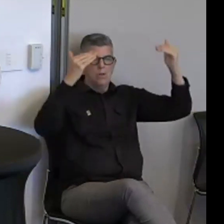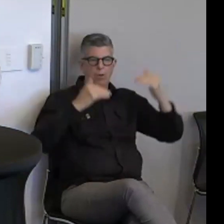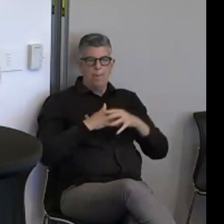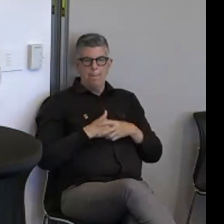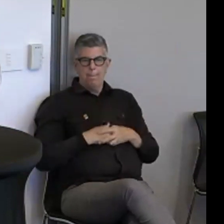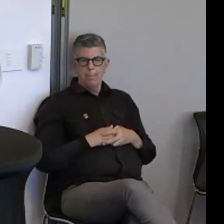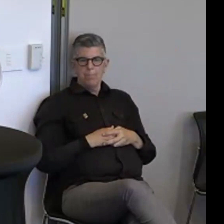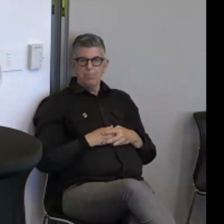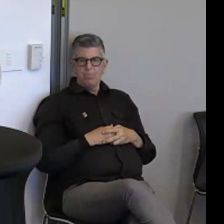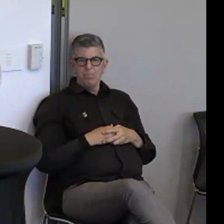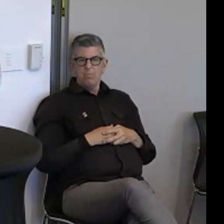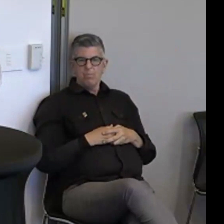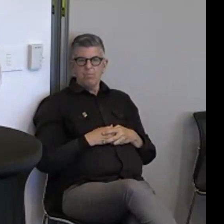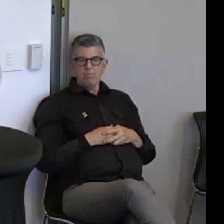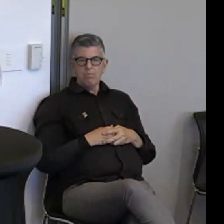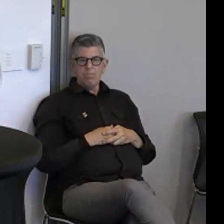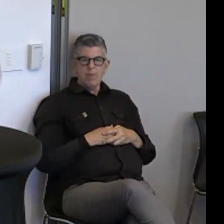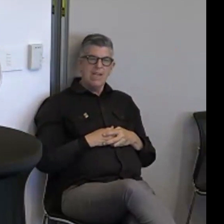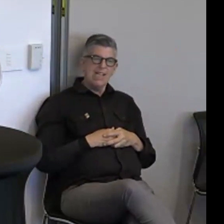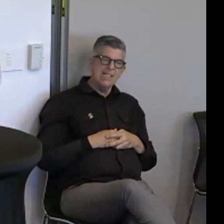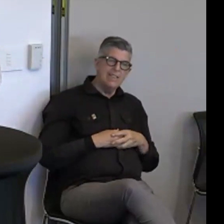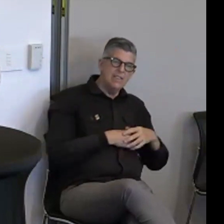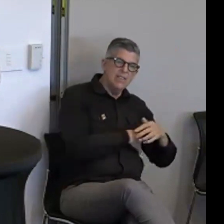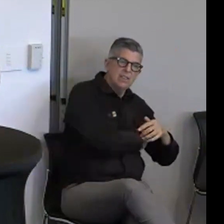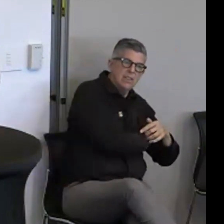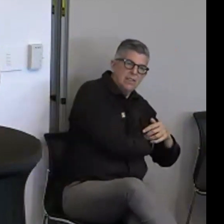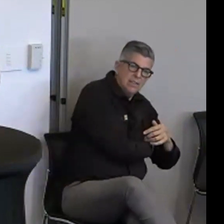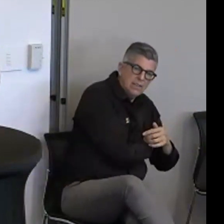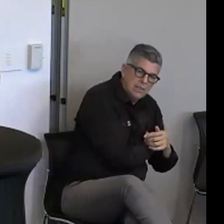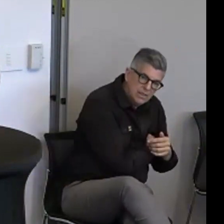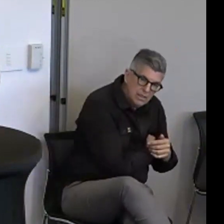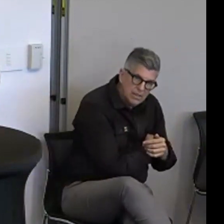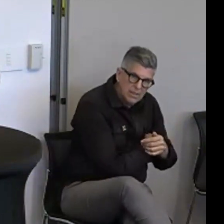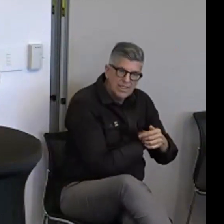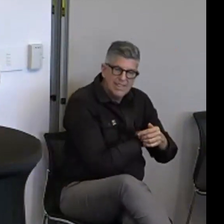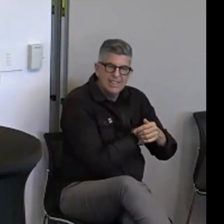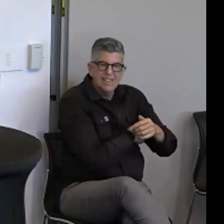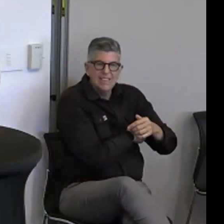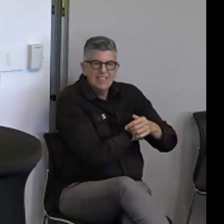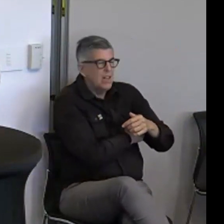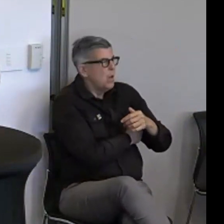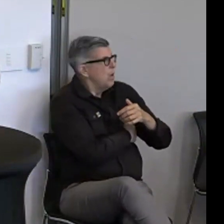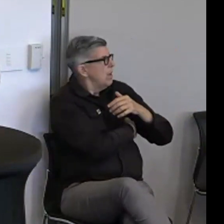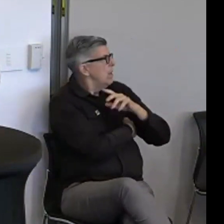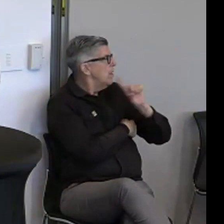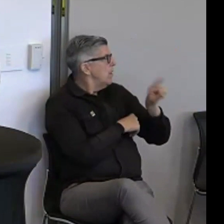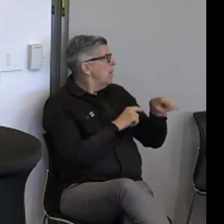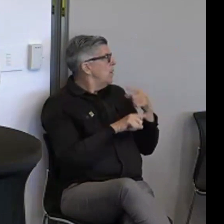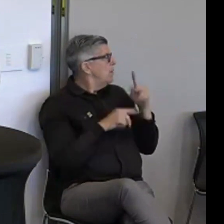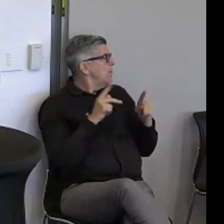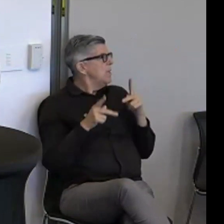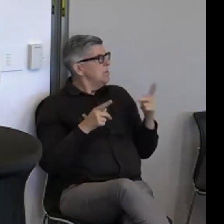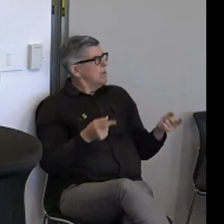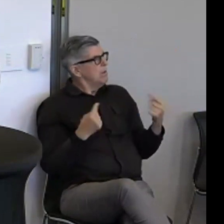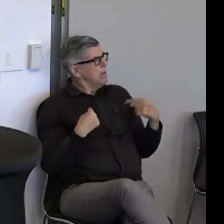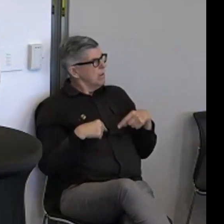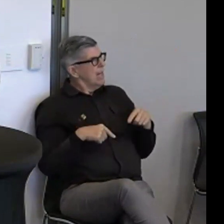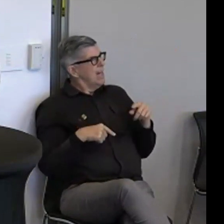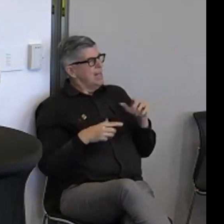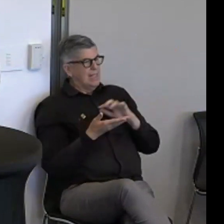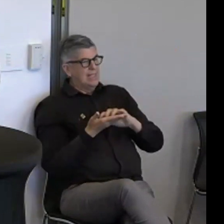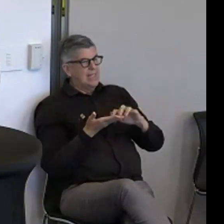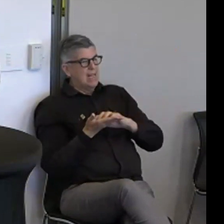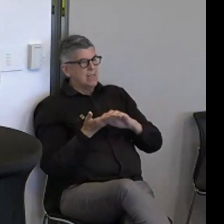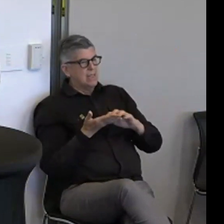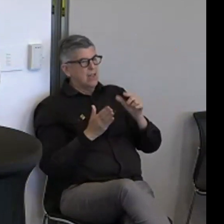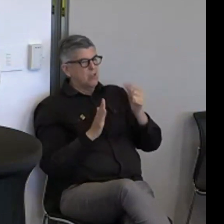So when folks come to the idea of tactile graphics, it often